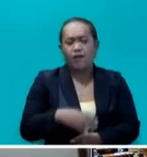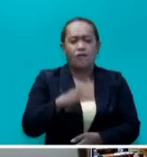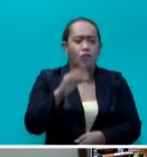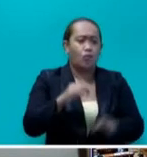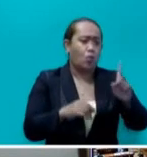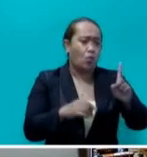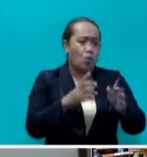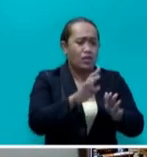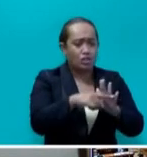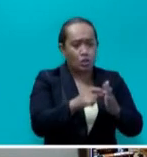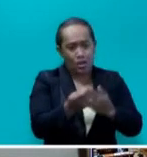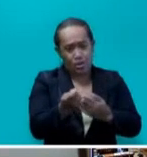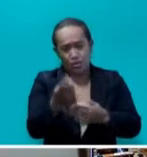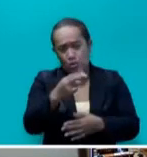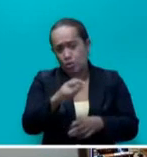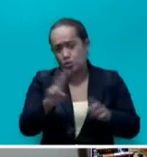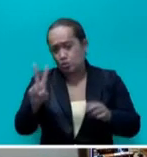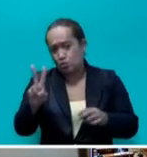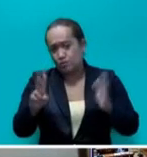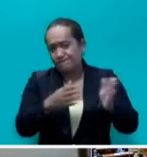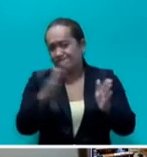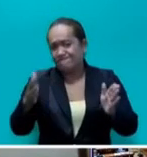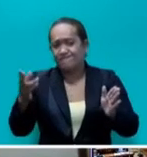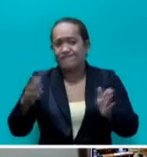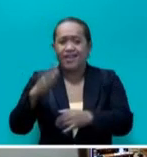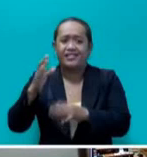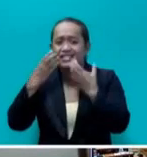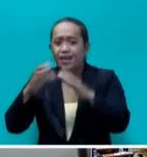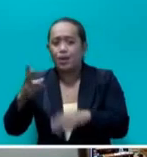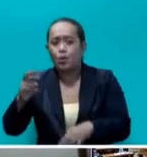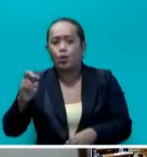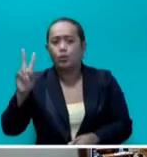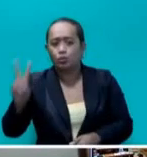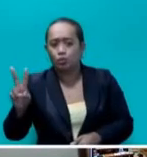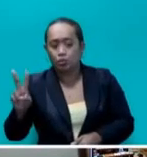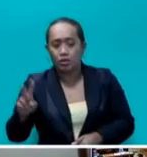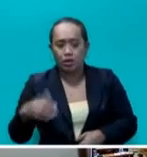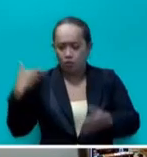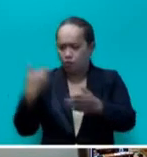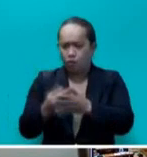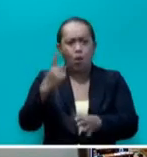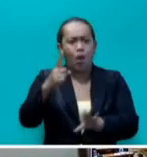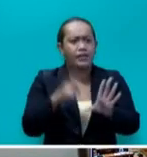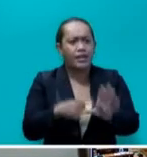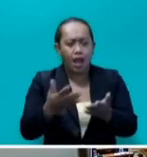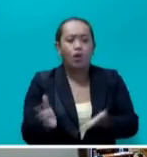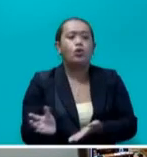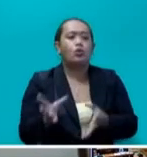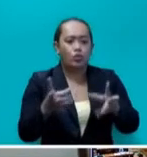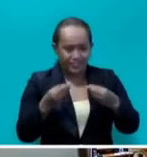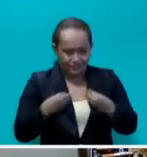31 December 2022. Mr. Speaker, sir, more than 1 year now, members of FNPF accounts have received contributions at a lower